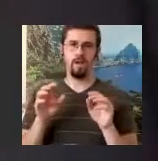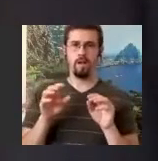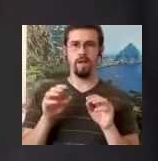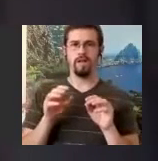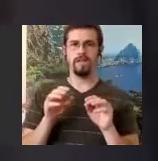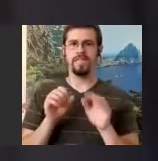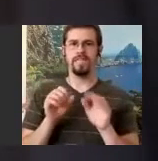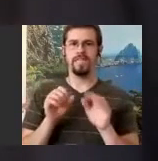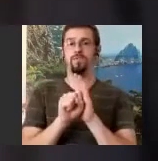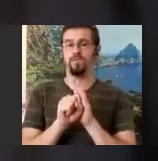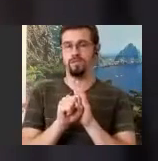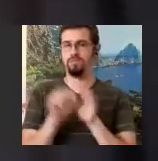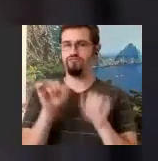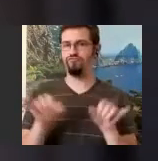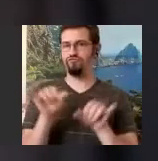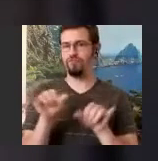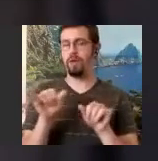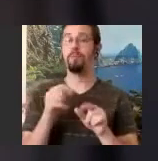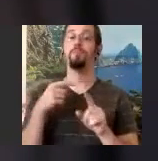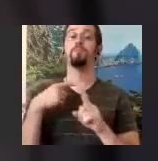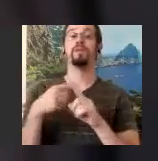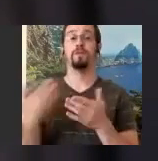In order to write for instructions that